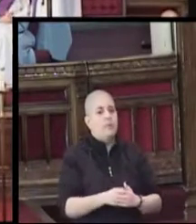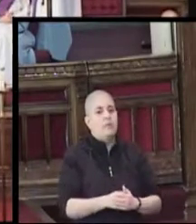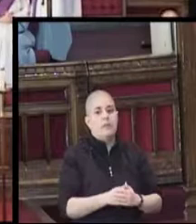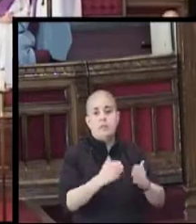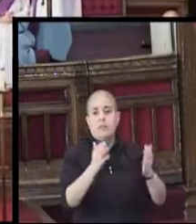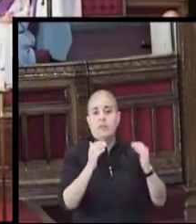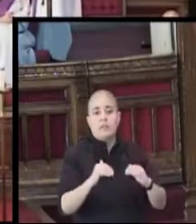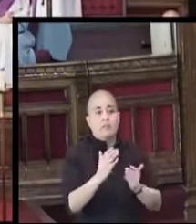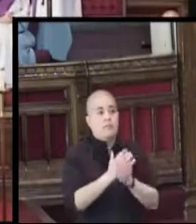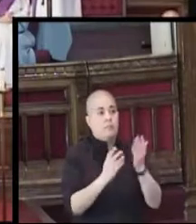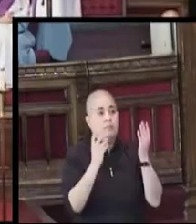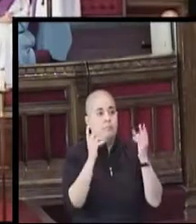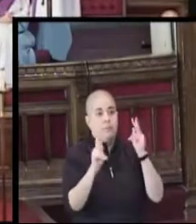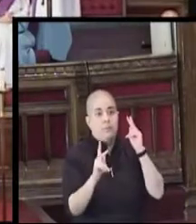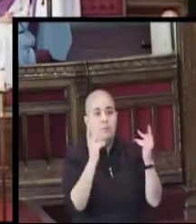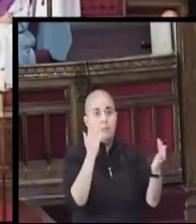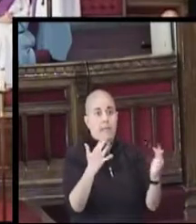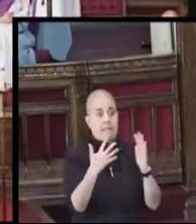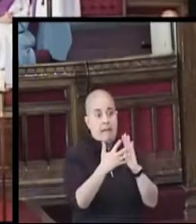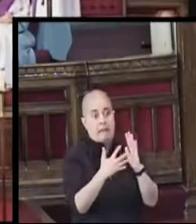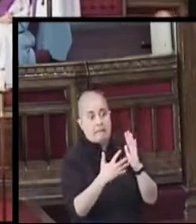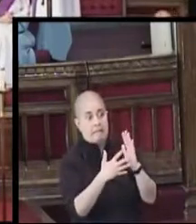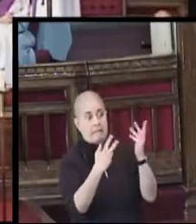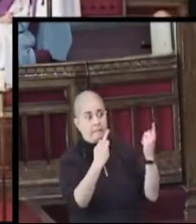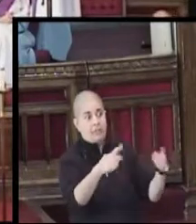those who are awaiting test results,